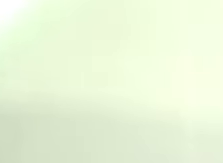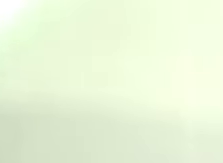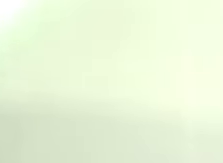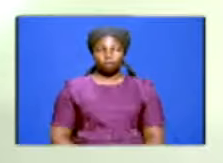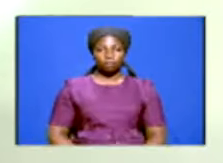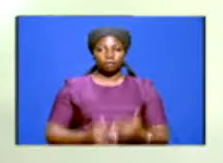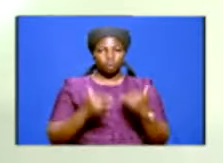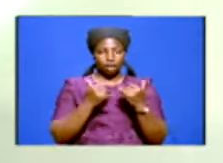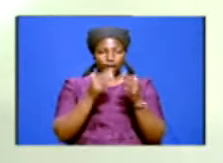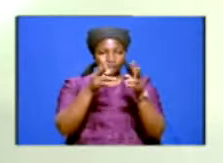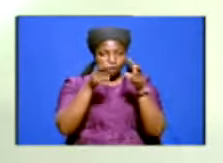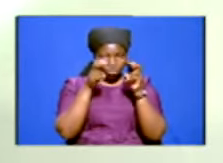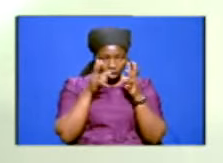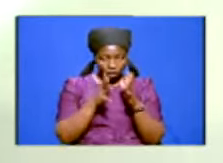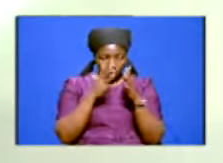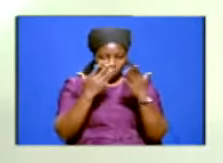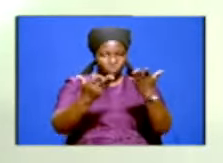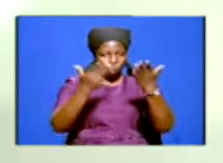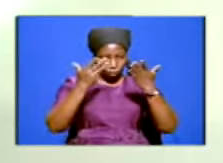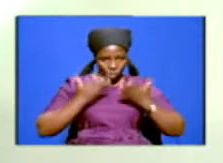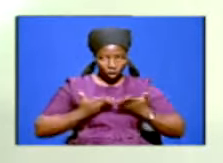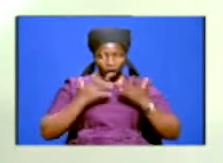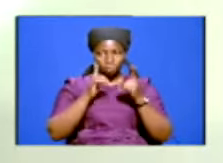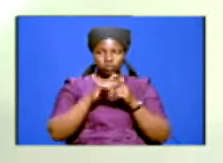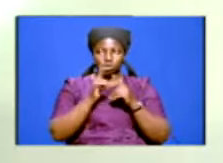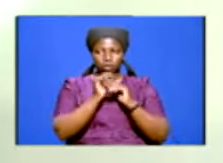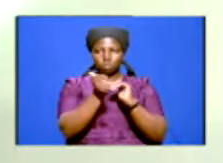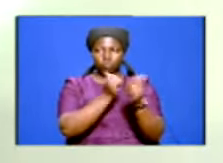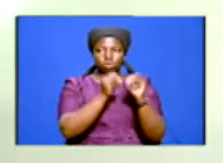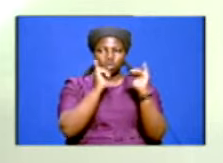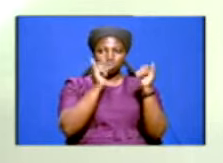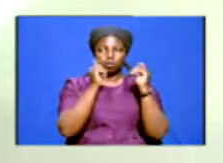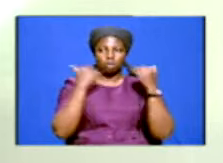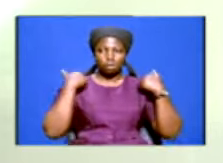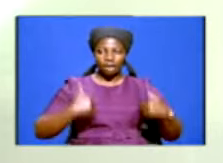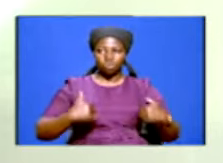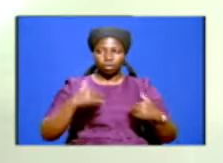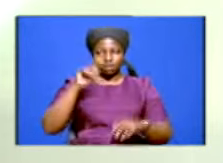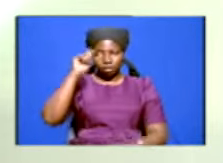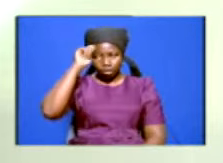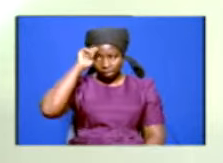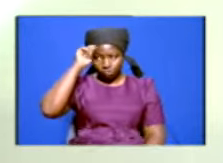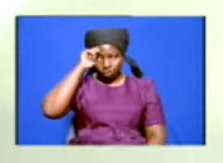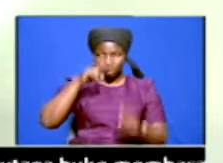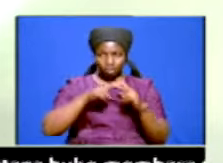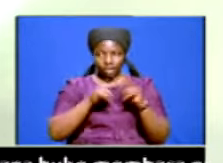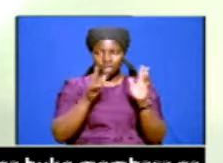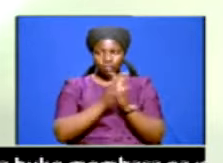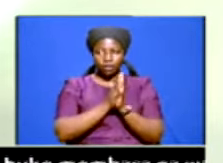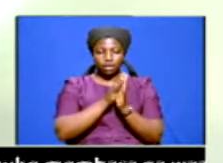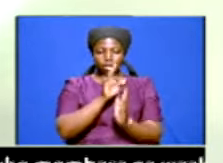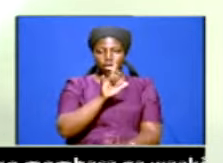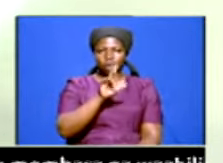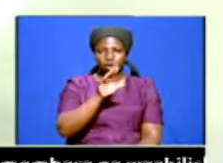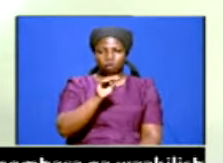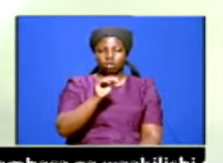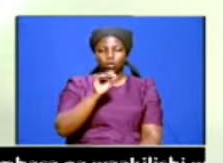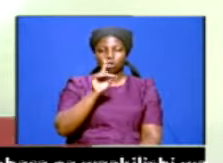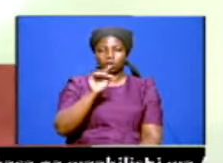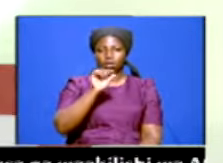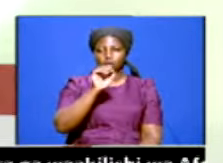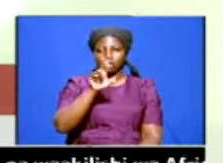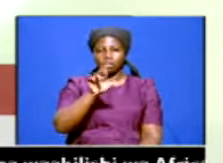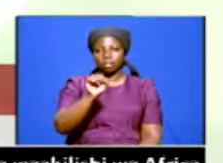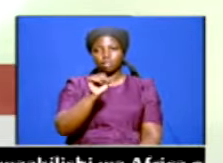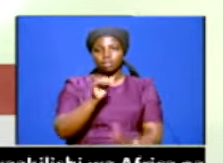Na mtazamaji, karibu kwenye habari za sporti. Inaitwa Timothy Kipnusu, nangwananga na taarifa kwamba Rogers Kwemui atakuwa akinuia